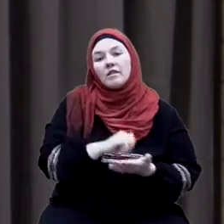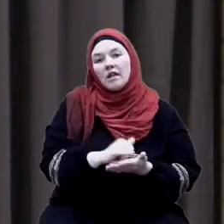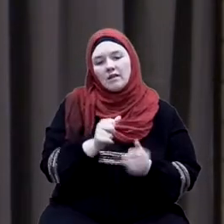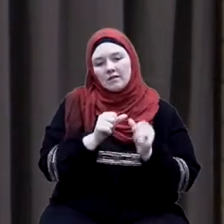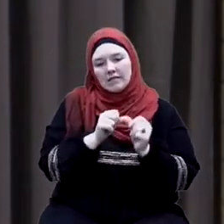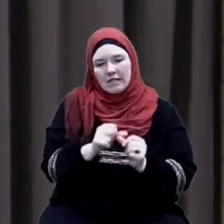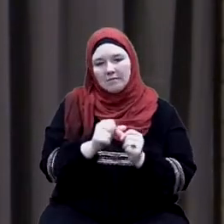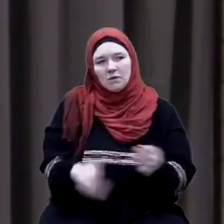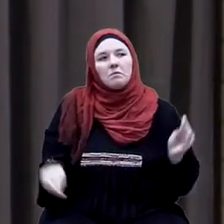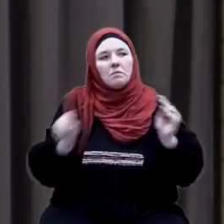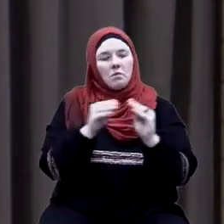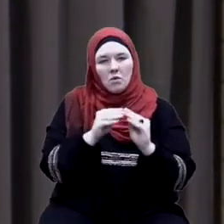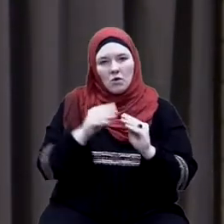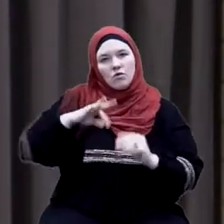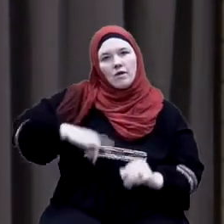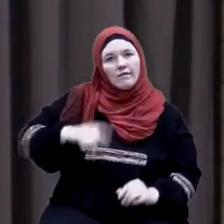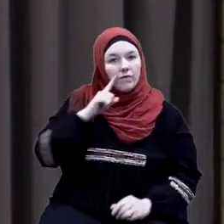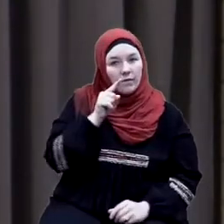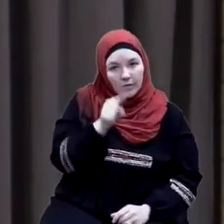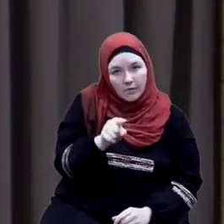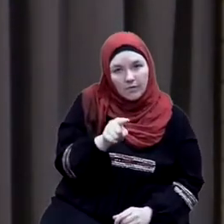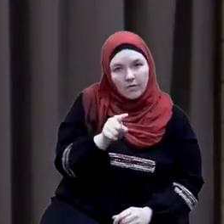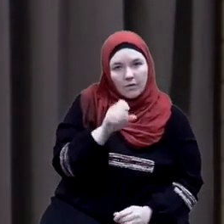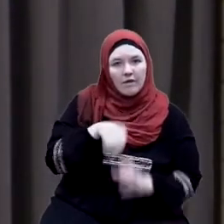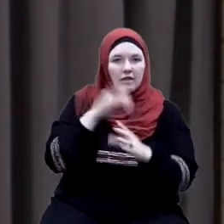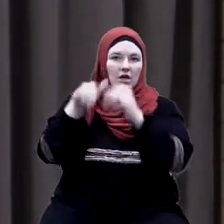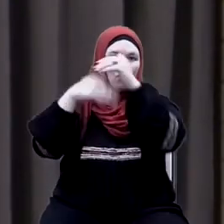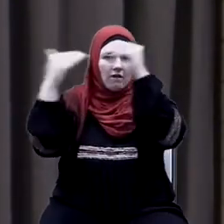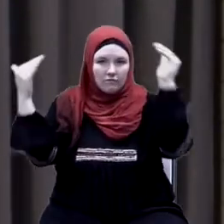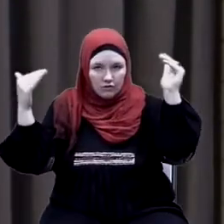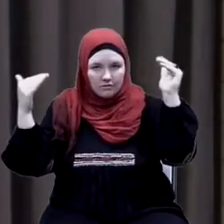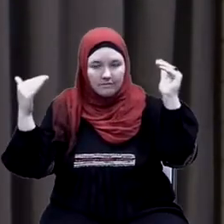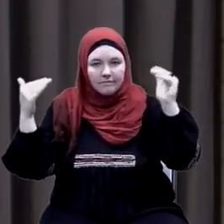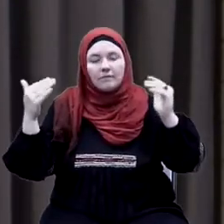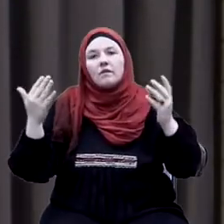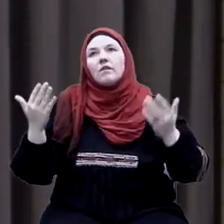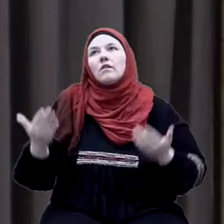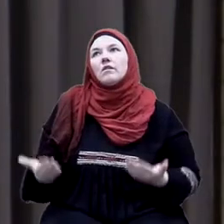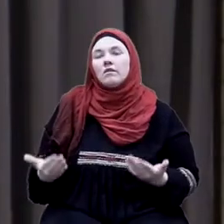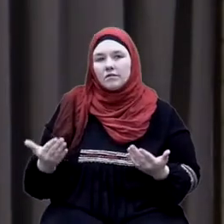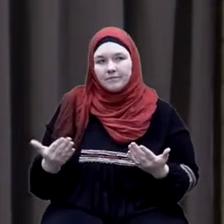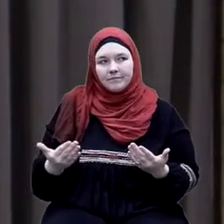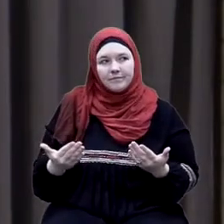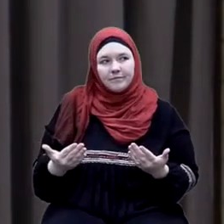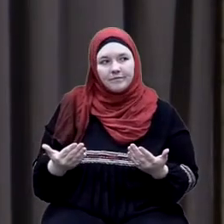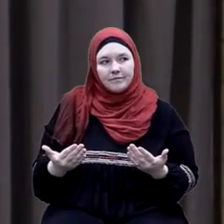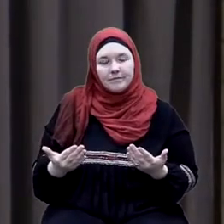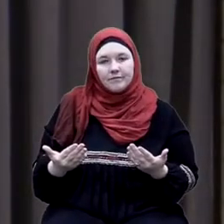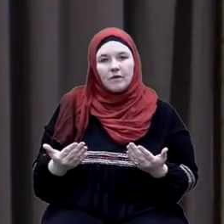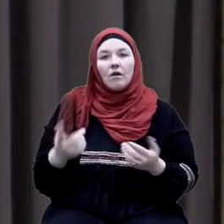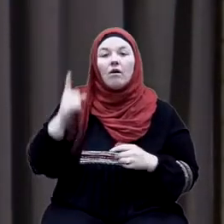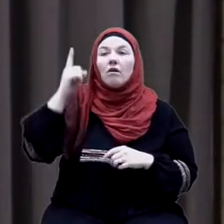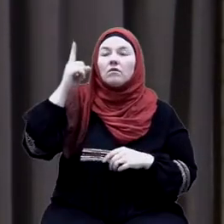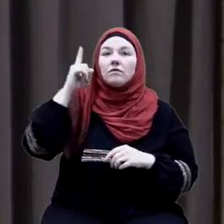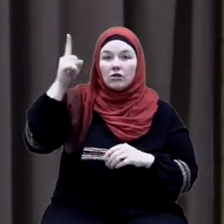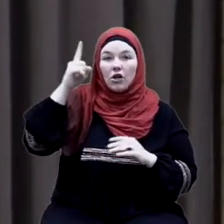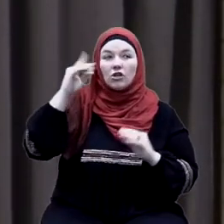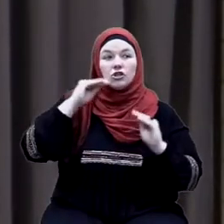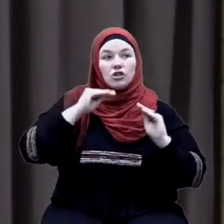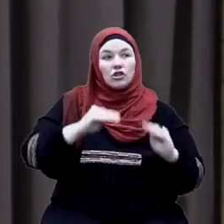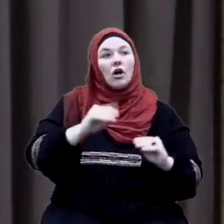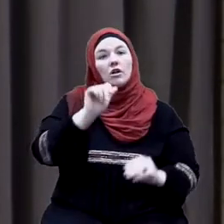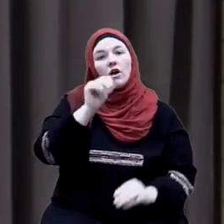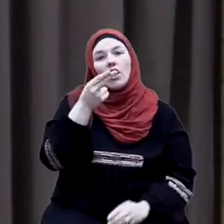keeps more credit for you in the hereafter. Allah subhanahu wa ta'ala taught